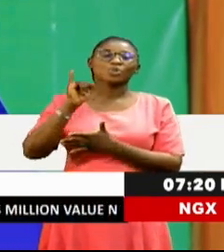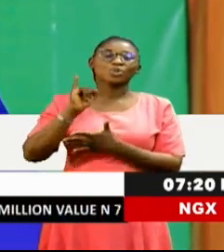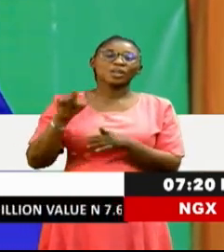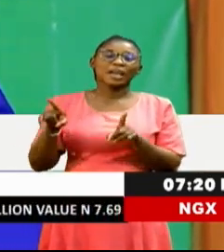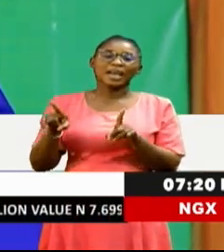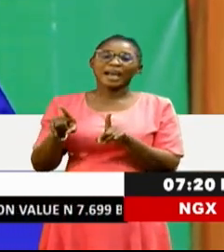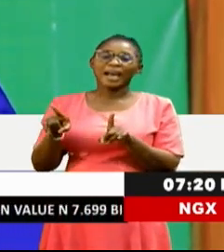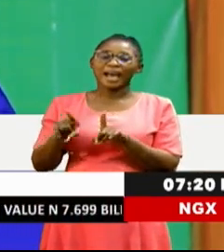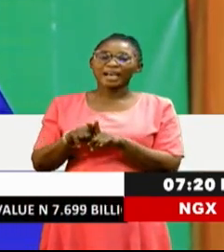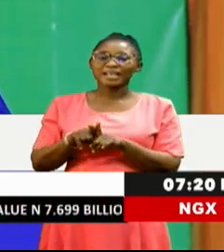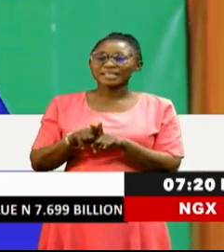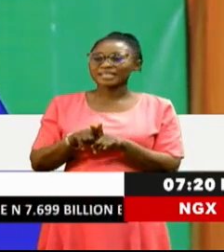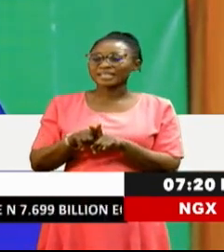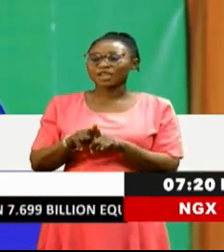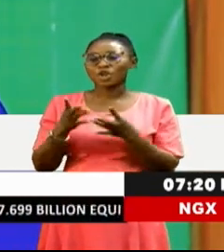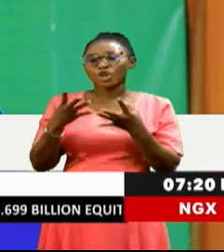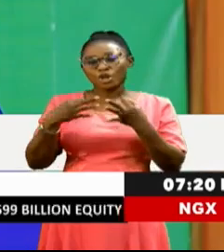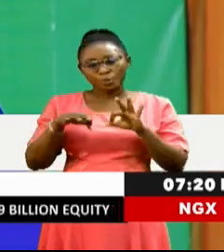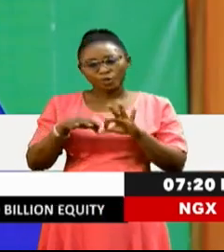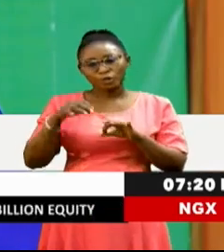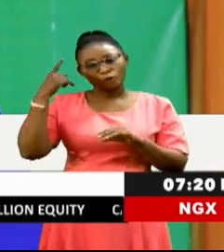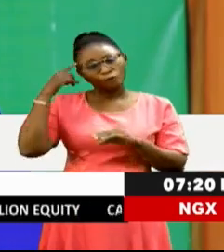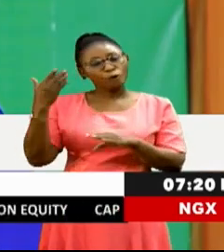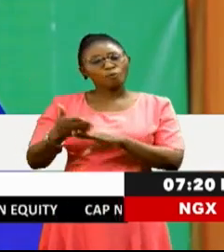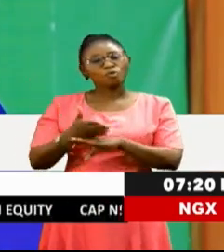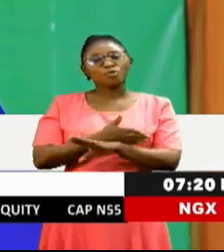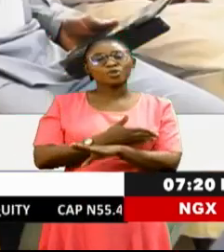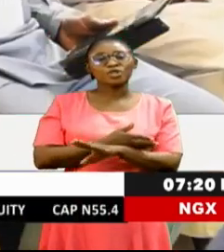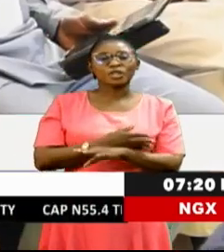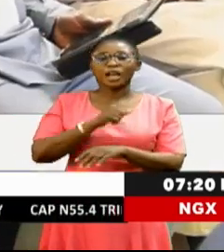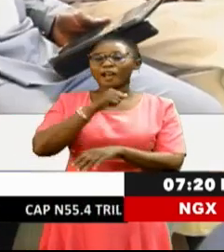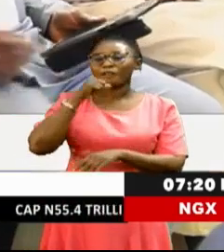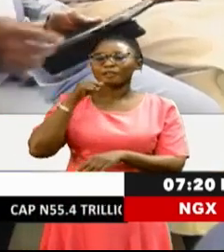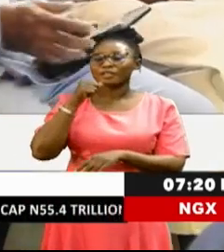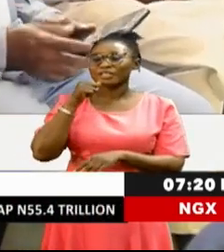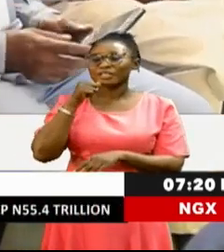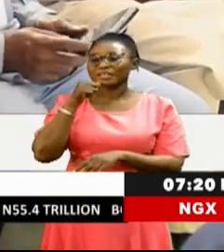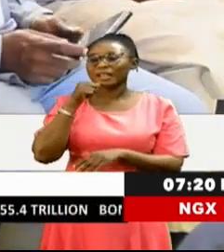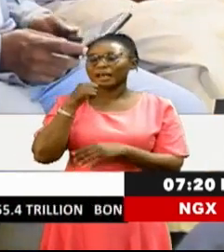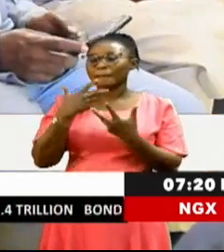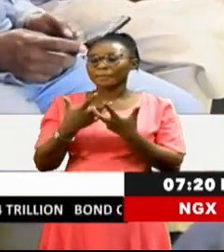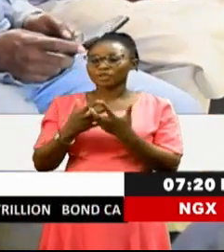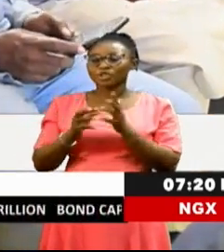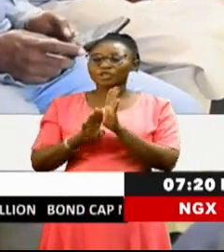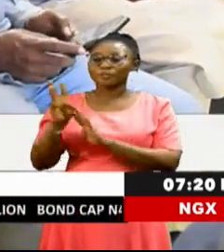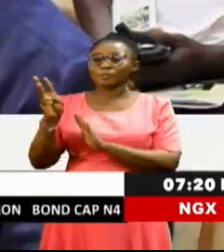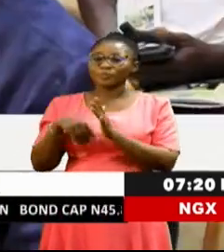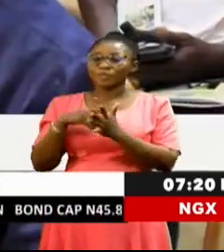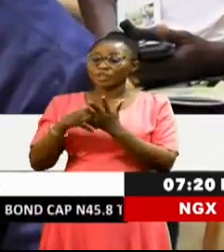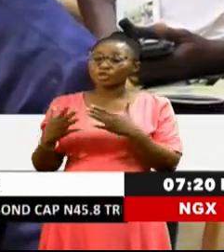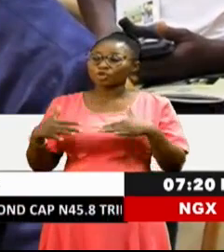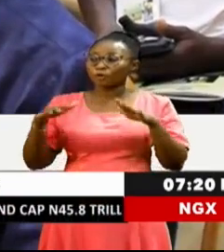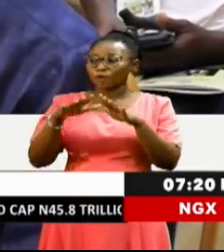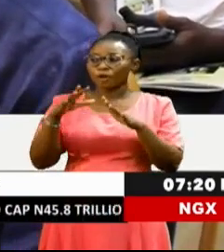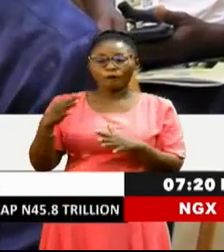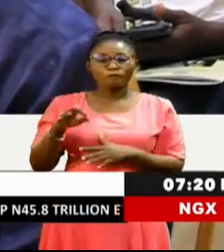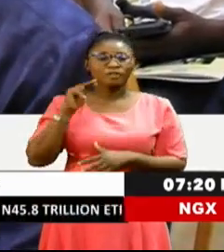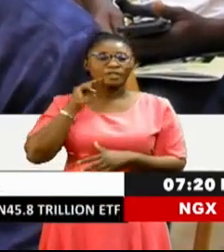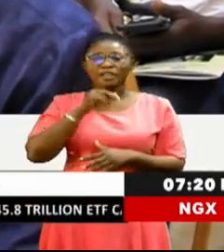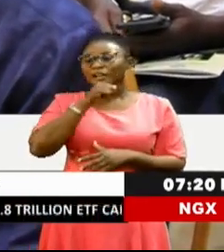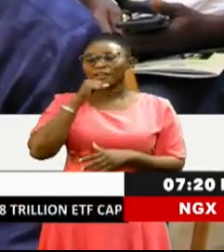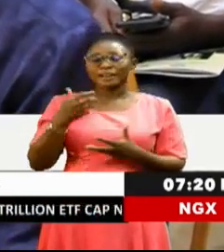as vanguard for promoting agricultural mechanization development. This conference of the Nigerian Institution of Agricultural Engineers is